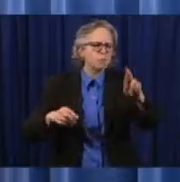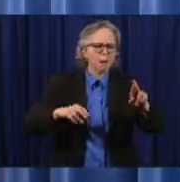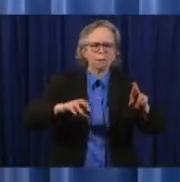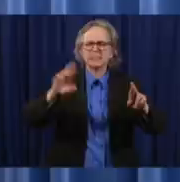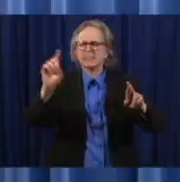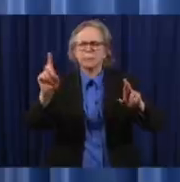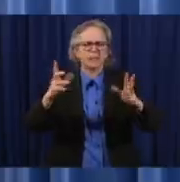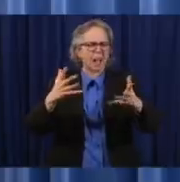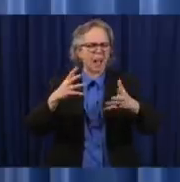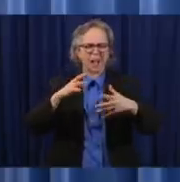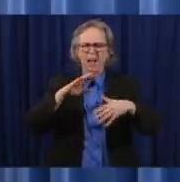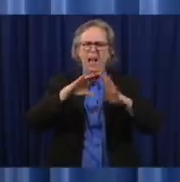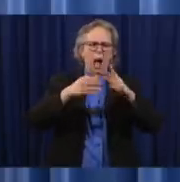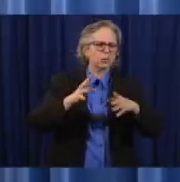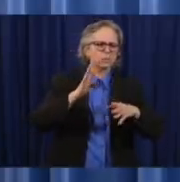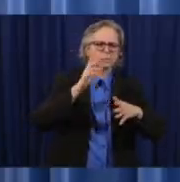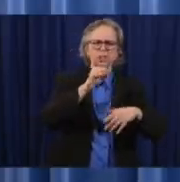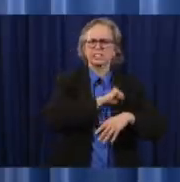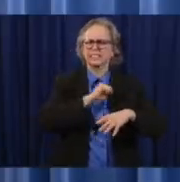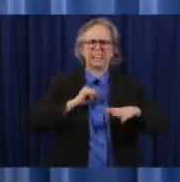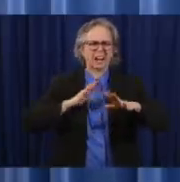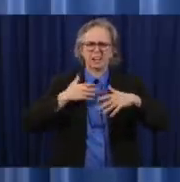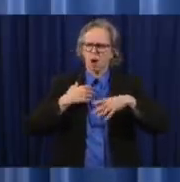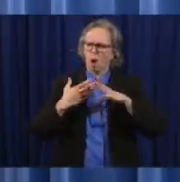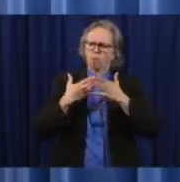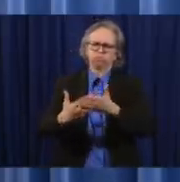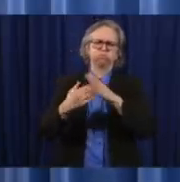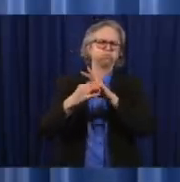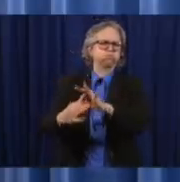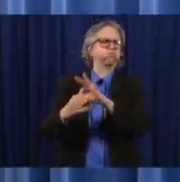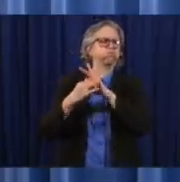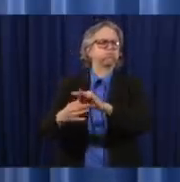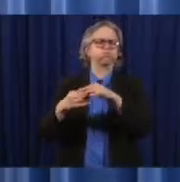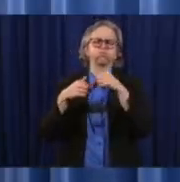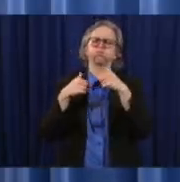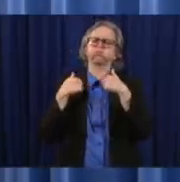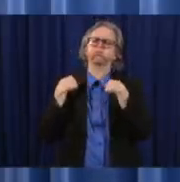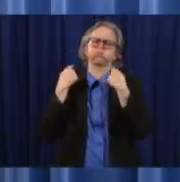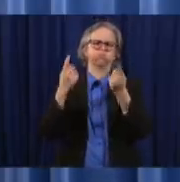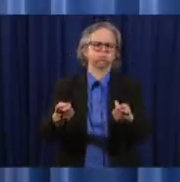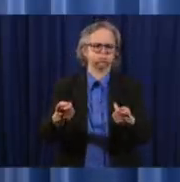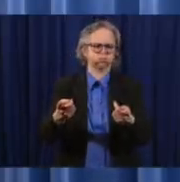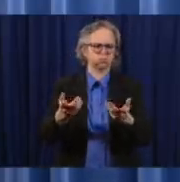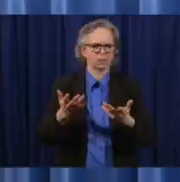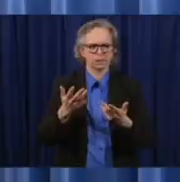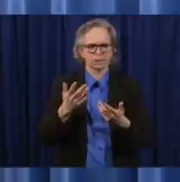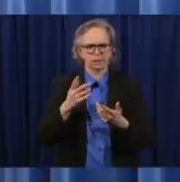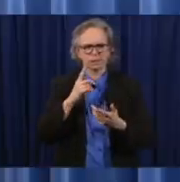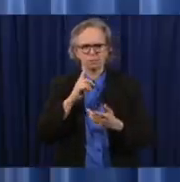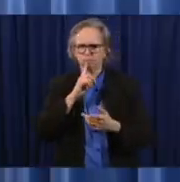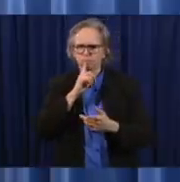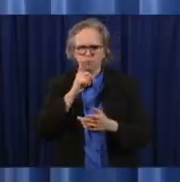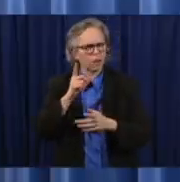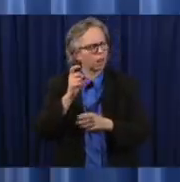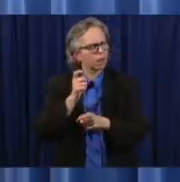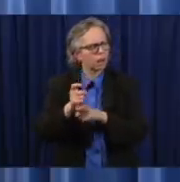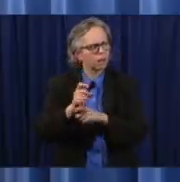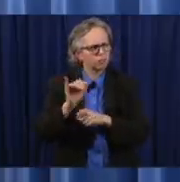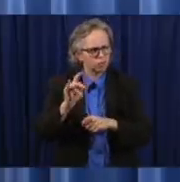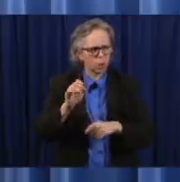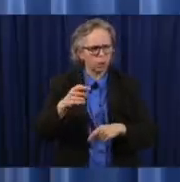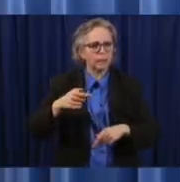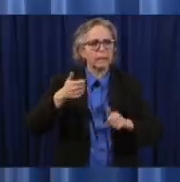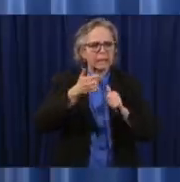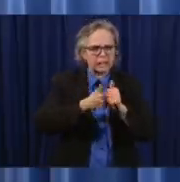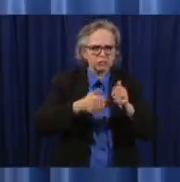members, Senate members. I've kind of joked, but it's not a joke. I think every one of them has my cell phone number. Every one